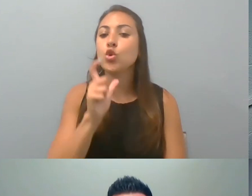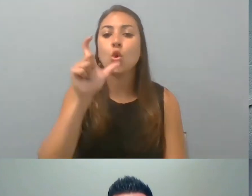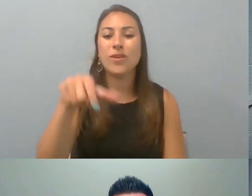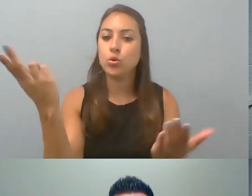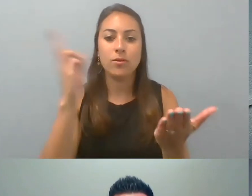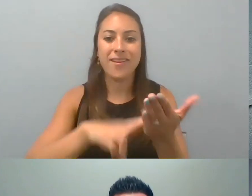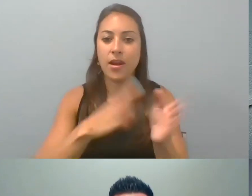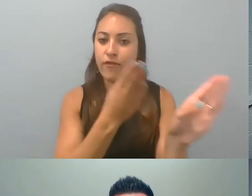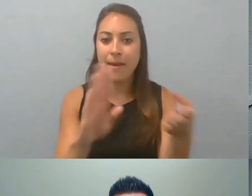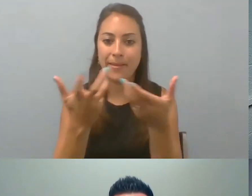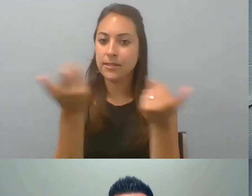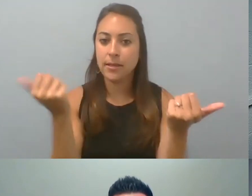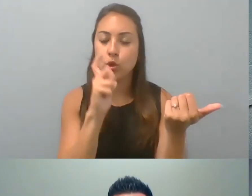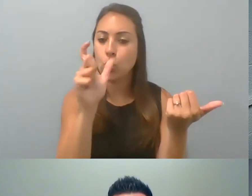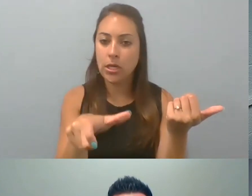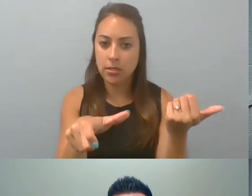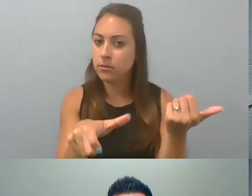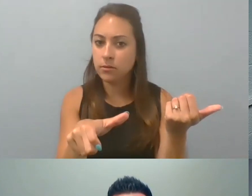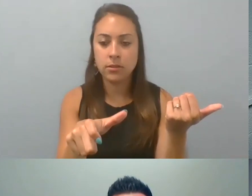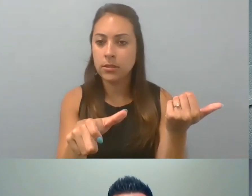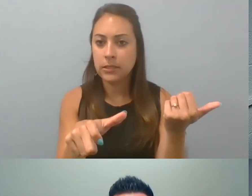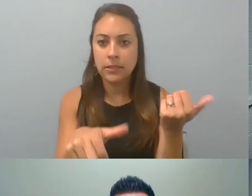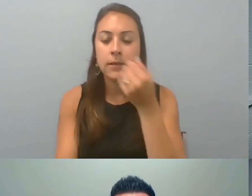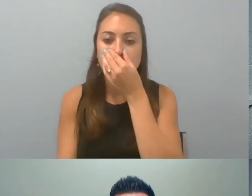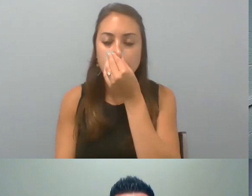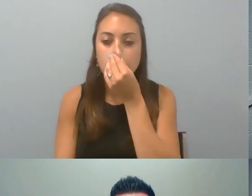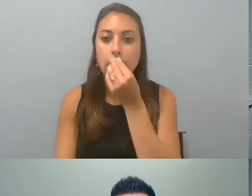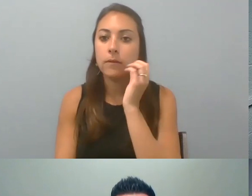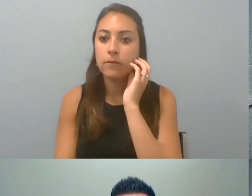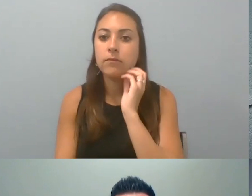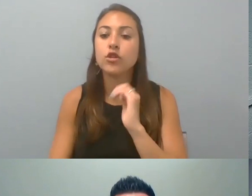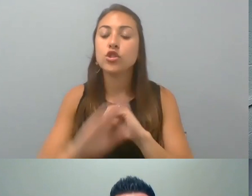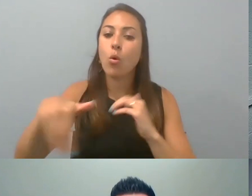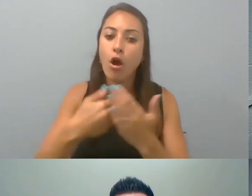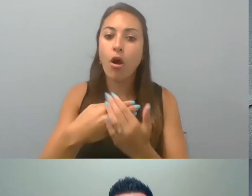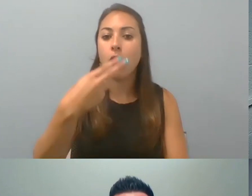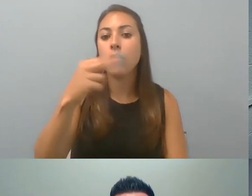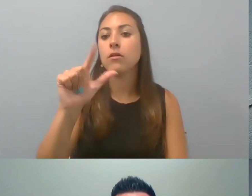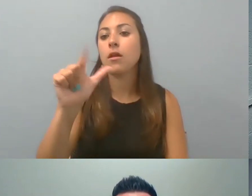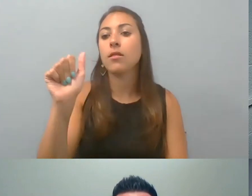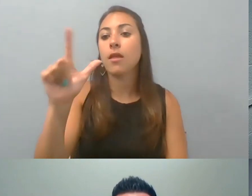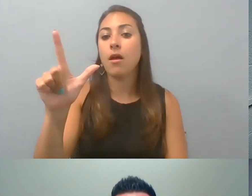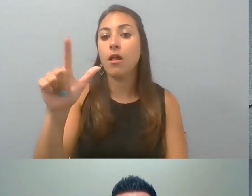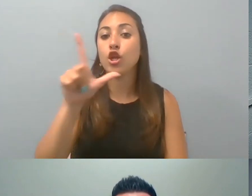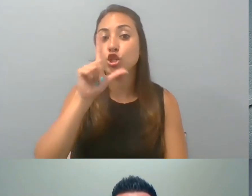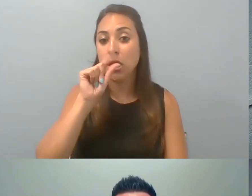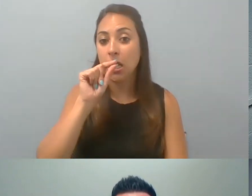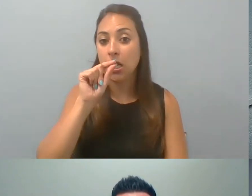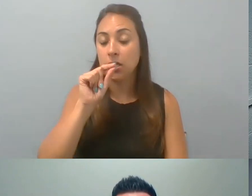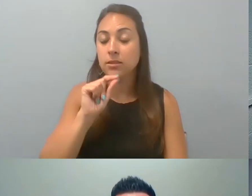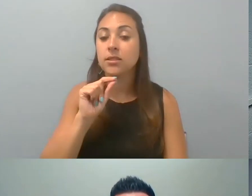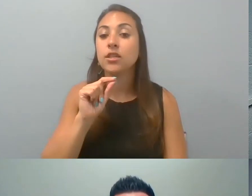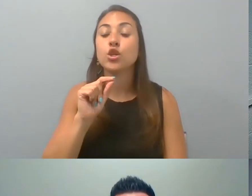plan separately, because we've switched over to all halal chicken. And then, so everywhere